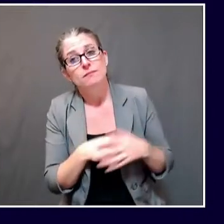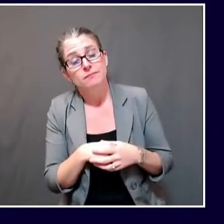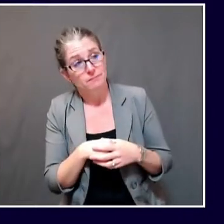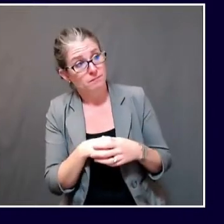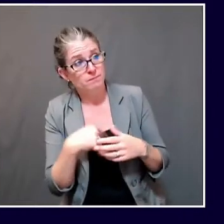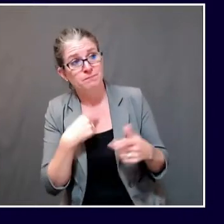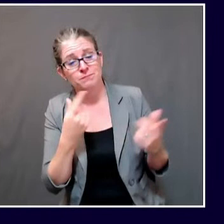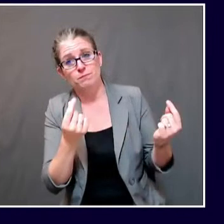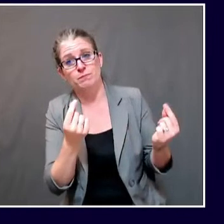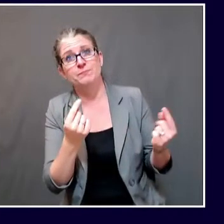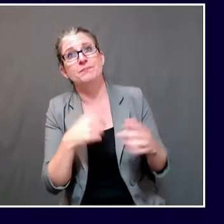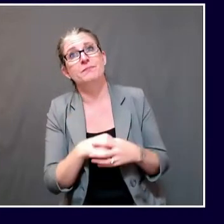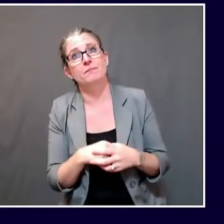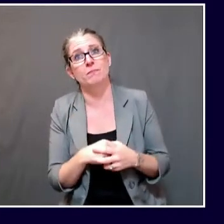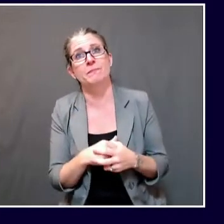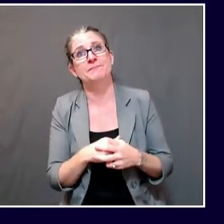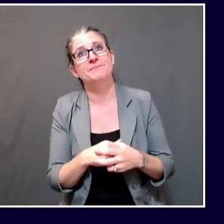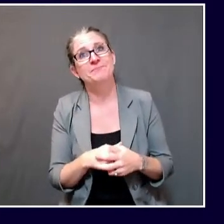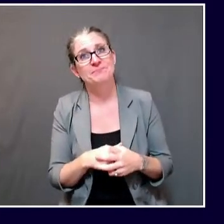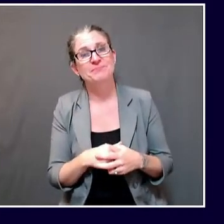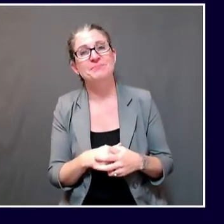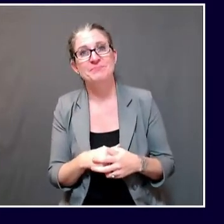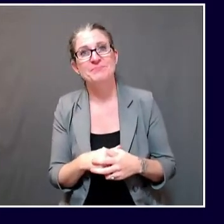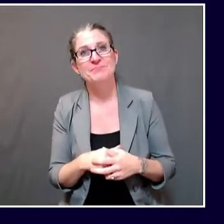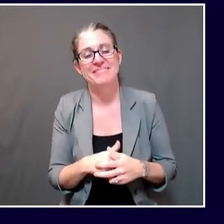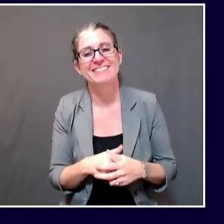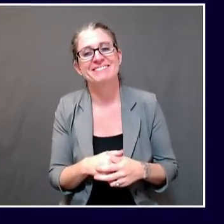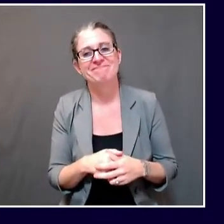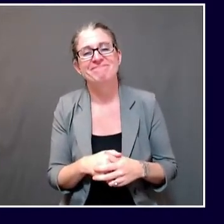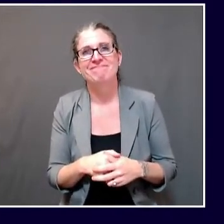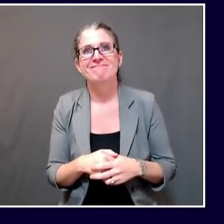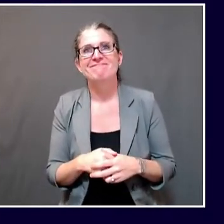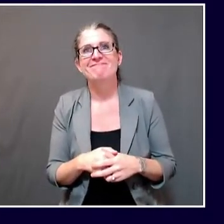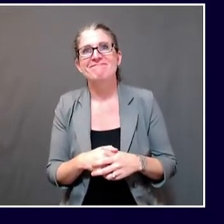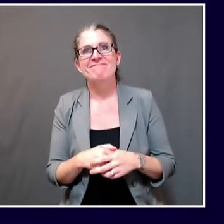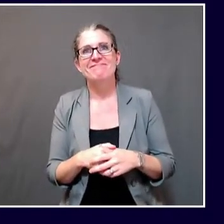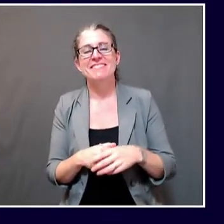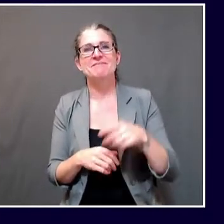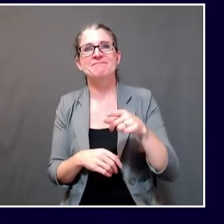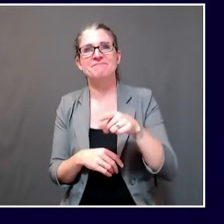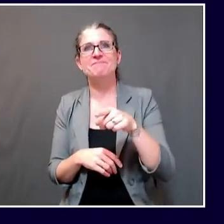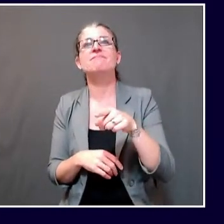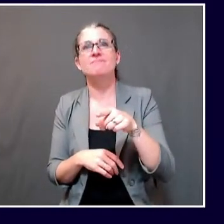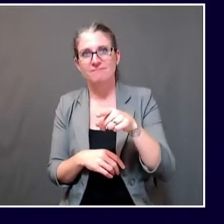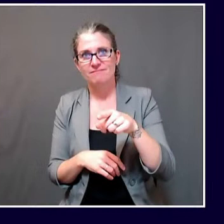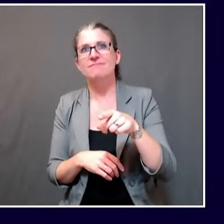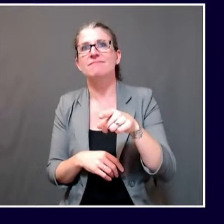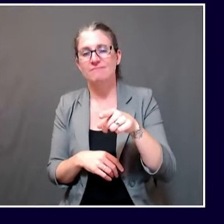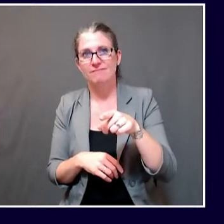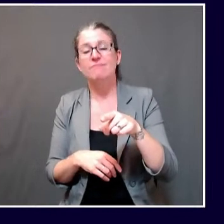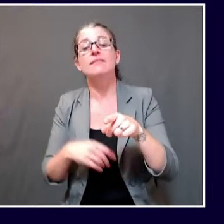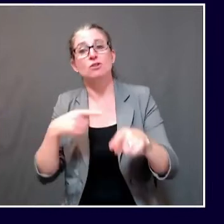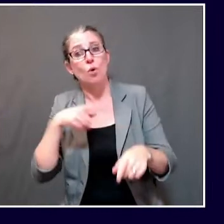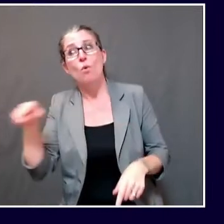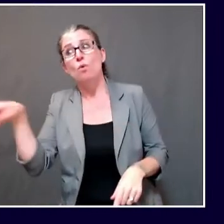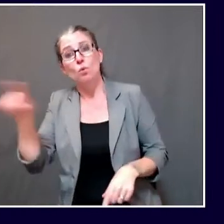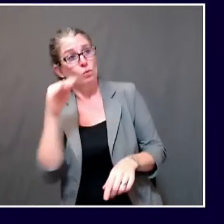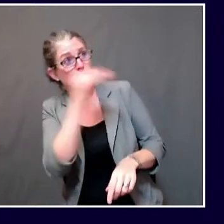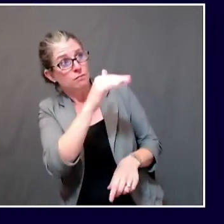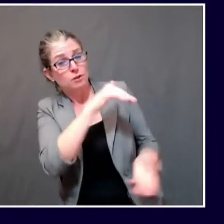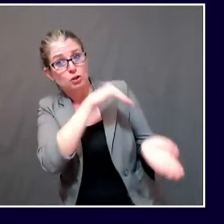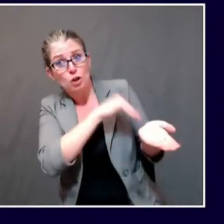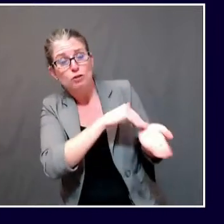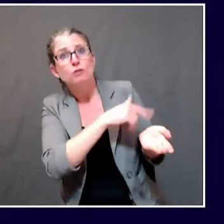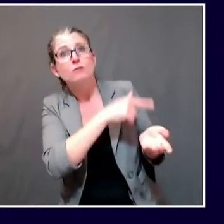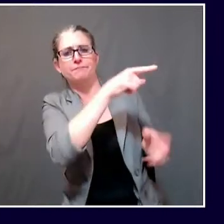important to note that every Halloween activity is different. There is no standard one-size-fits-all approach to celebrating